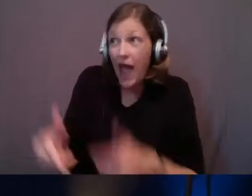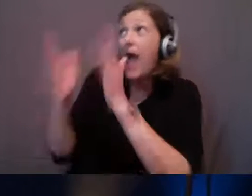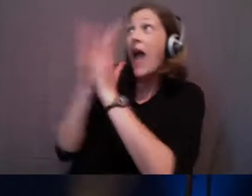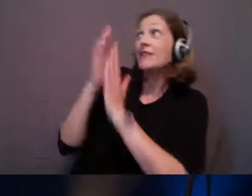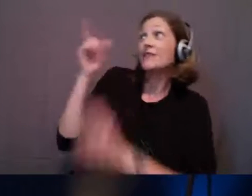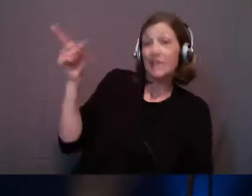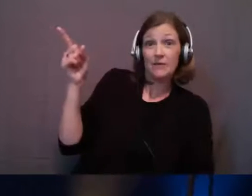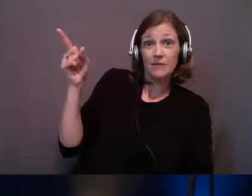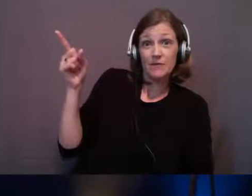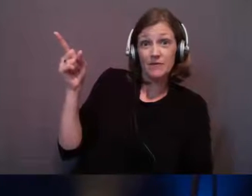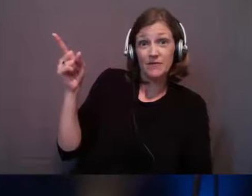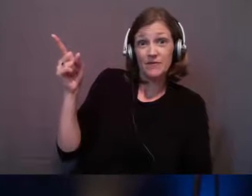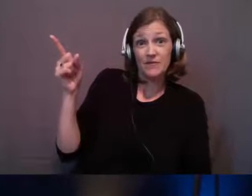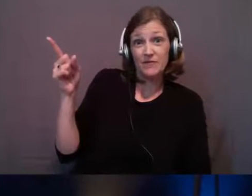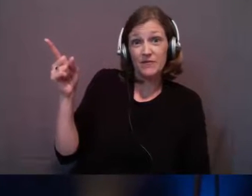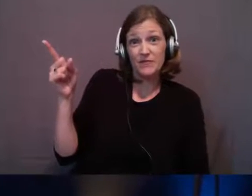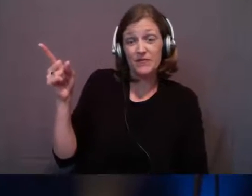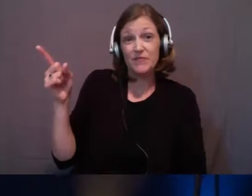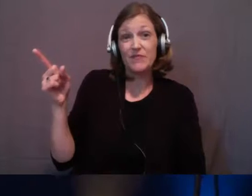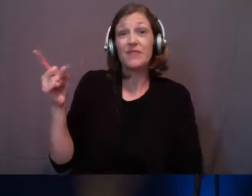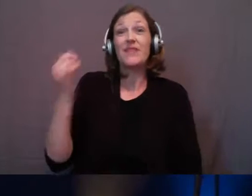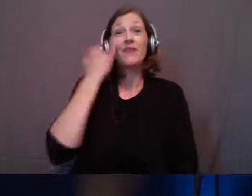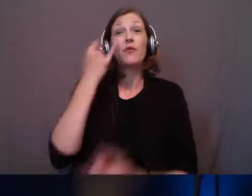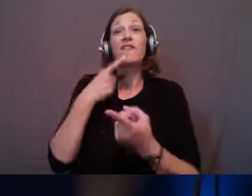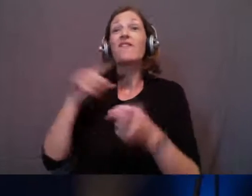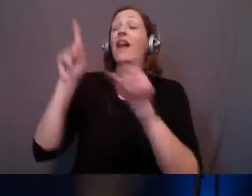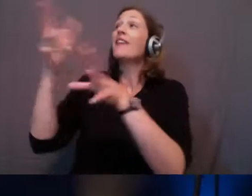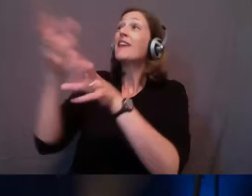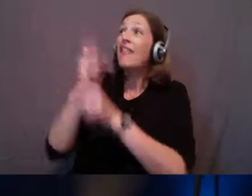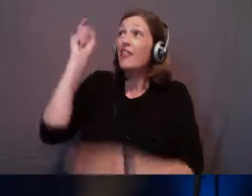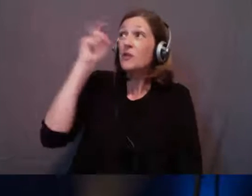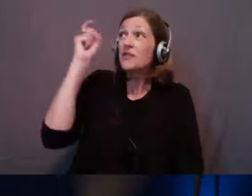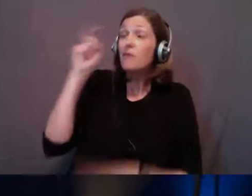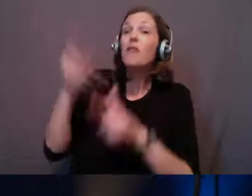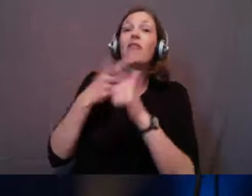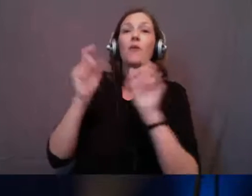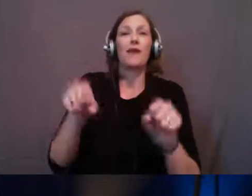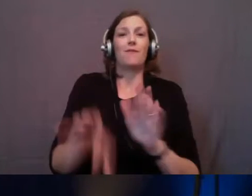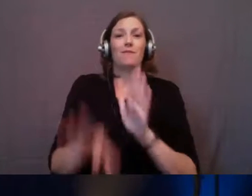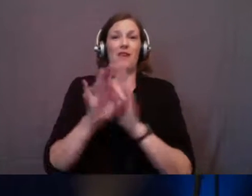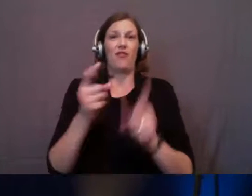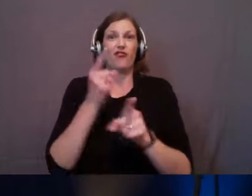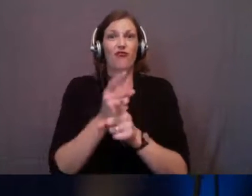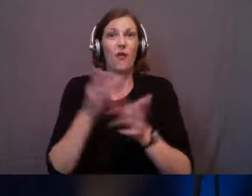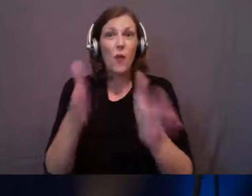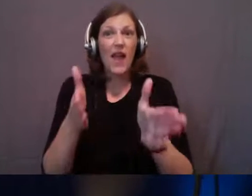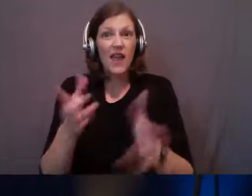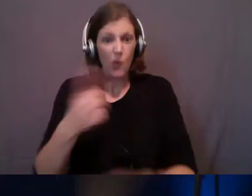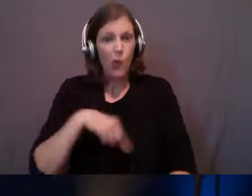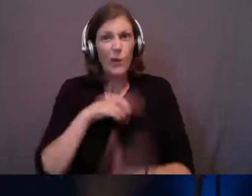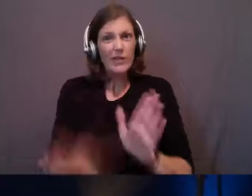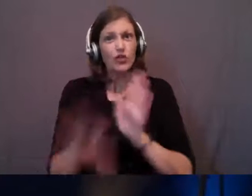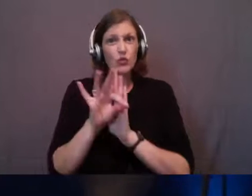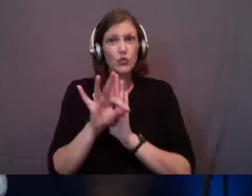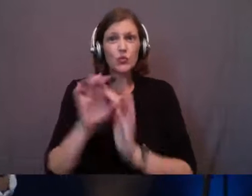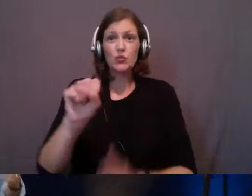when we finally get wisdom, we're able to choose the right way. We get to choose. And Saul's character